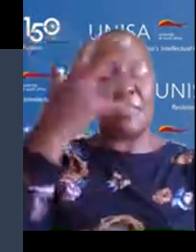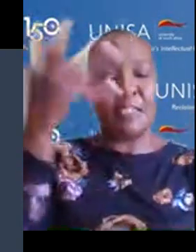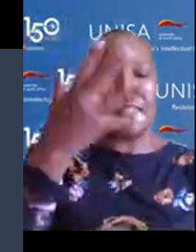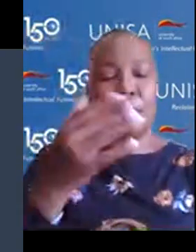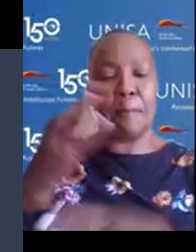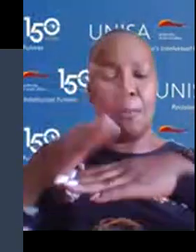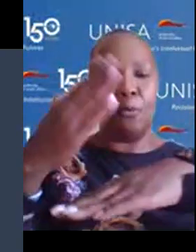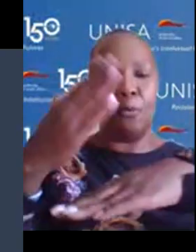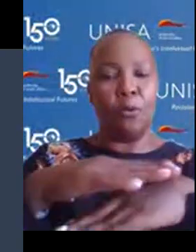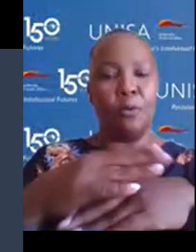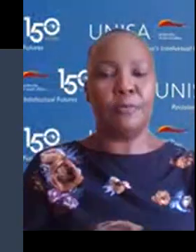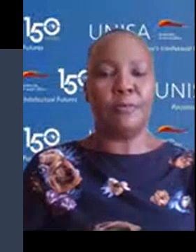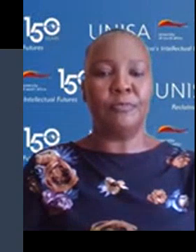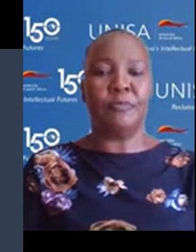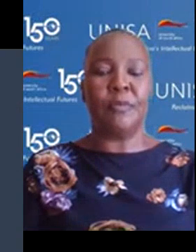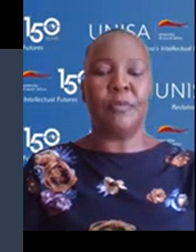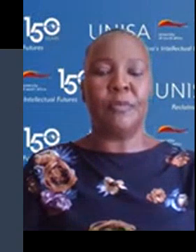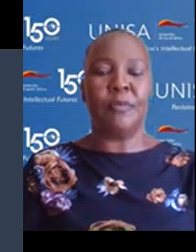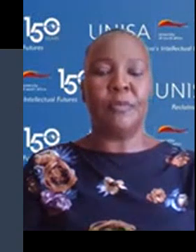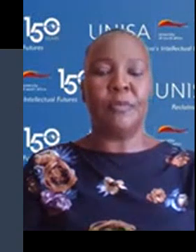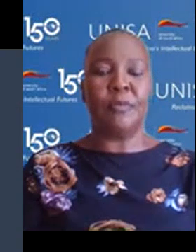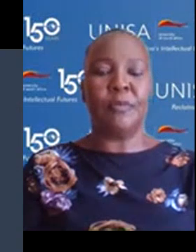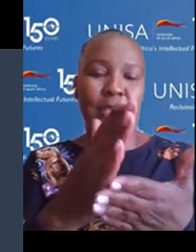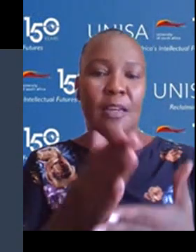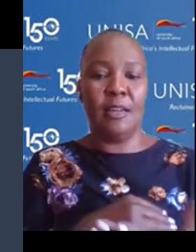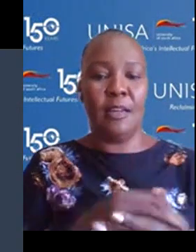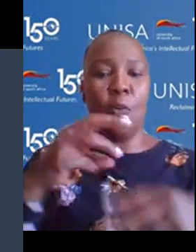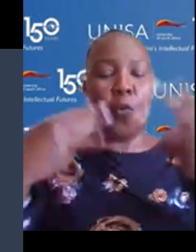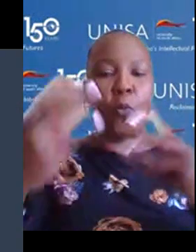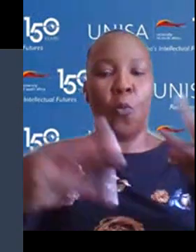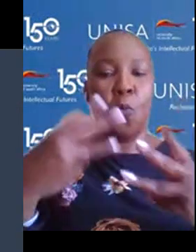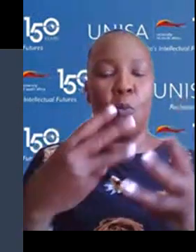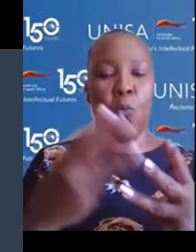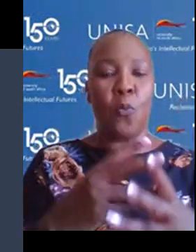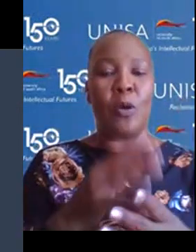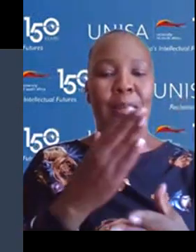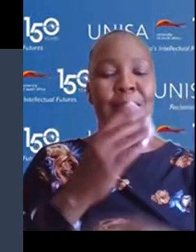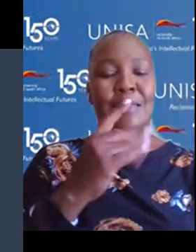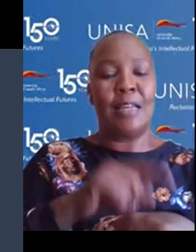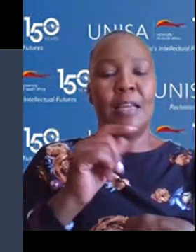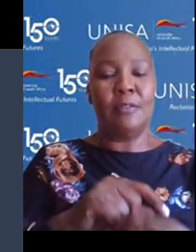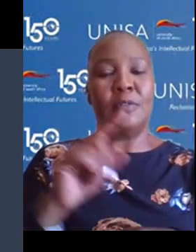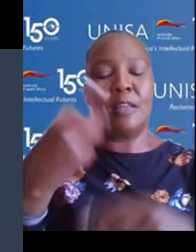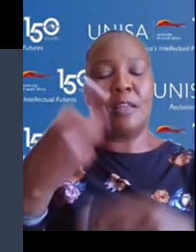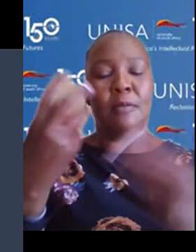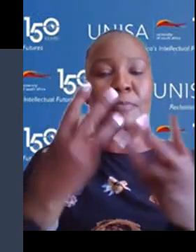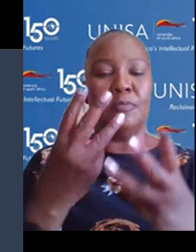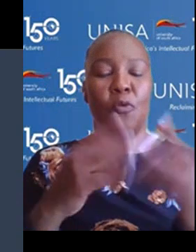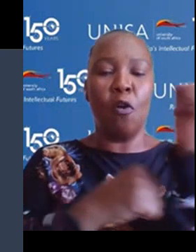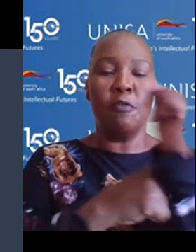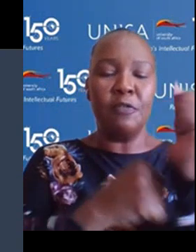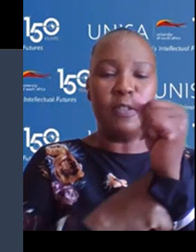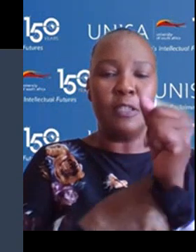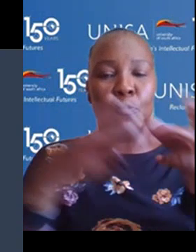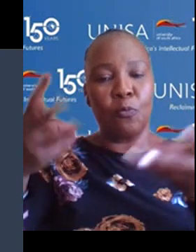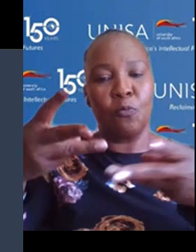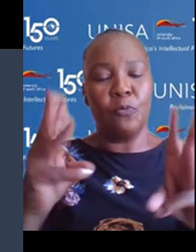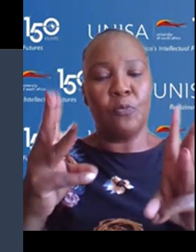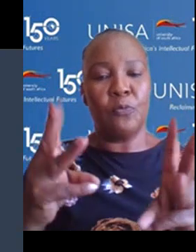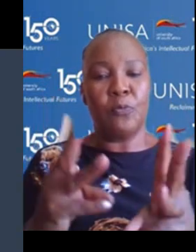more. Then share and work in real time with your coworkers, no matter if you're in the office or on the go.